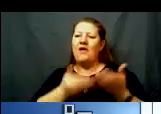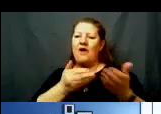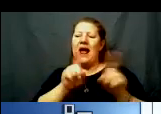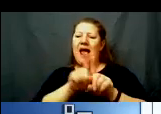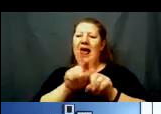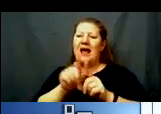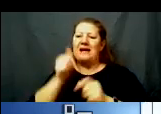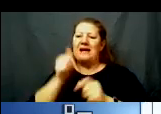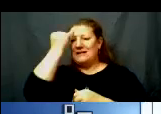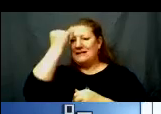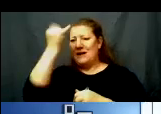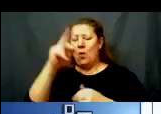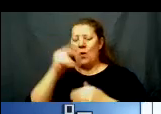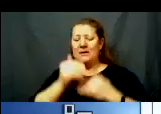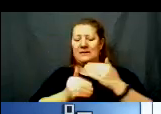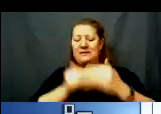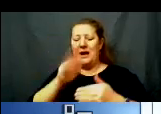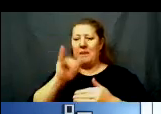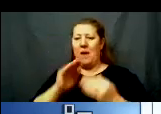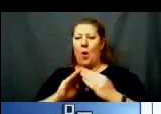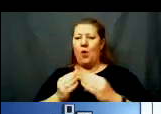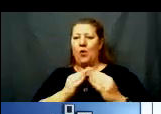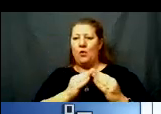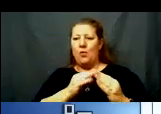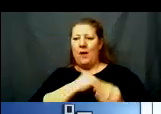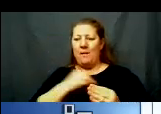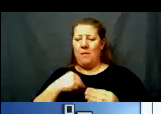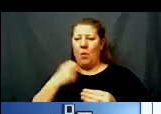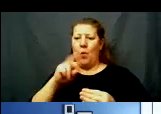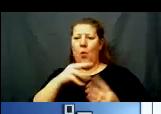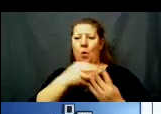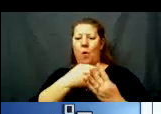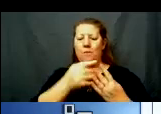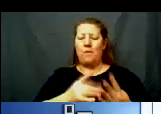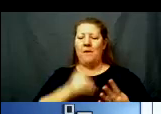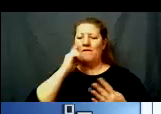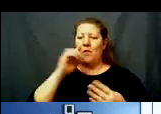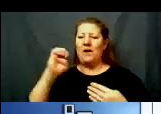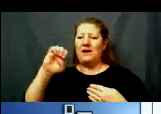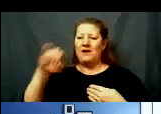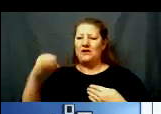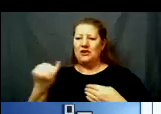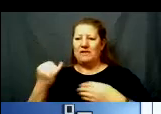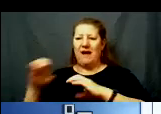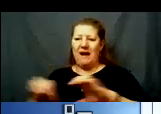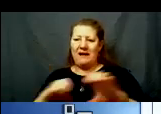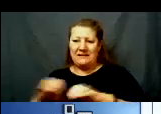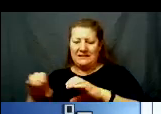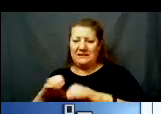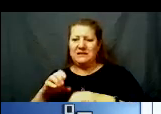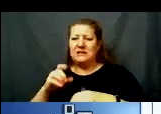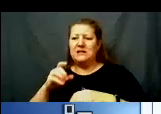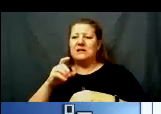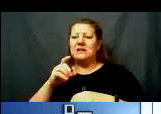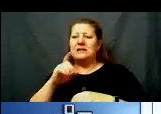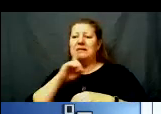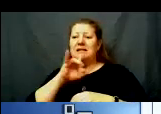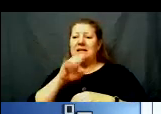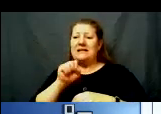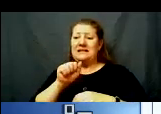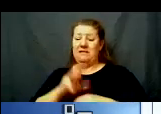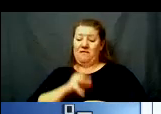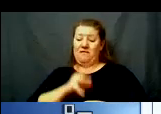by community members or prisoners for environmental justice activism? Is it formalizing a